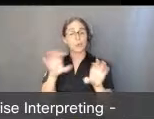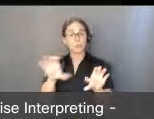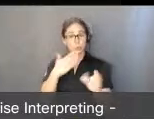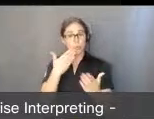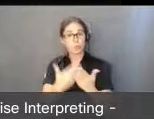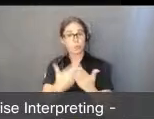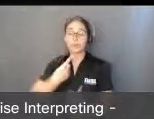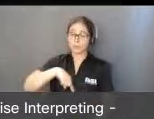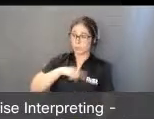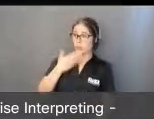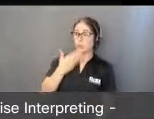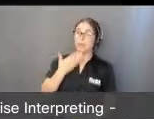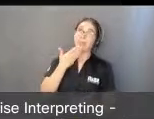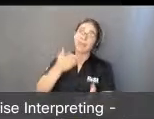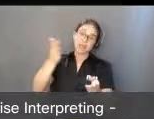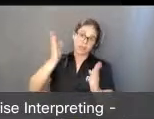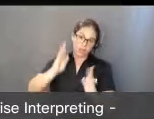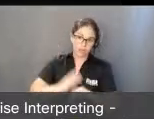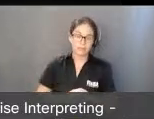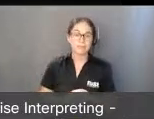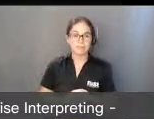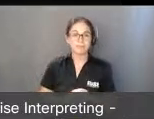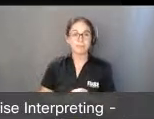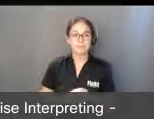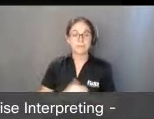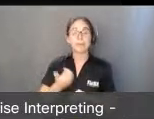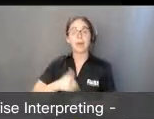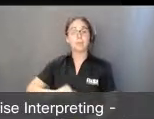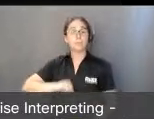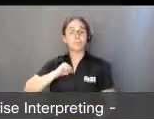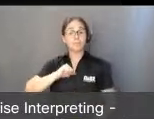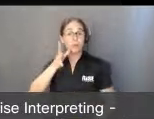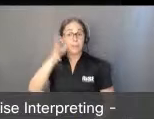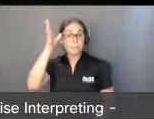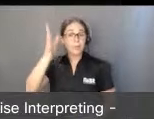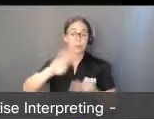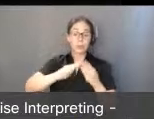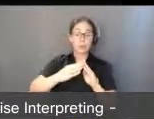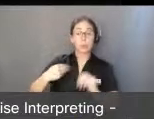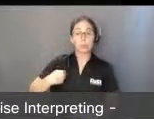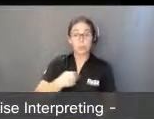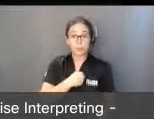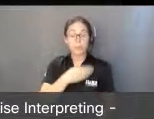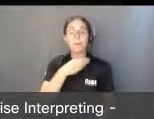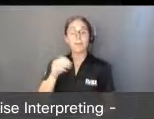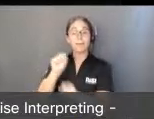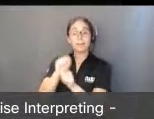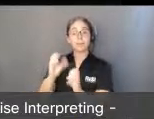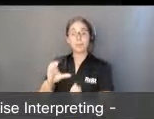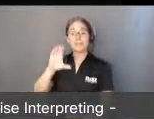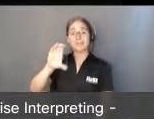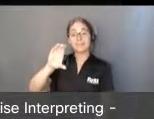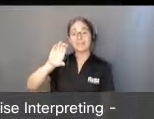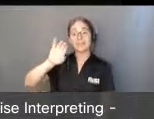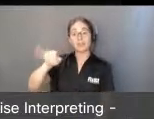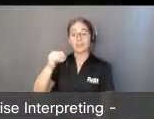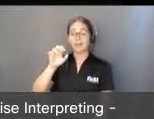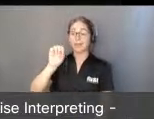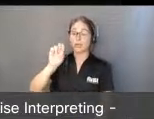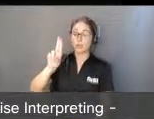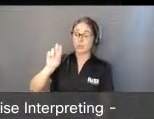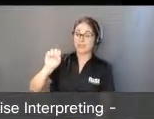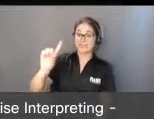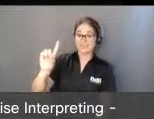are good, thank God. I am Griselda, a proud parent, community member, and employee at CJUSD. I respect everyone's